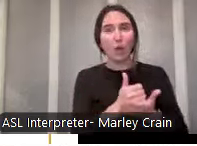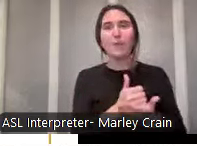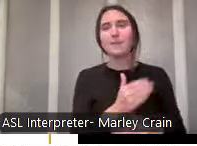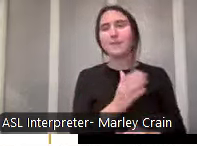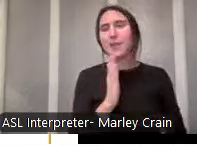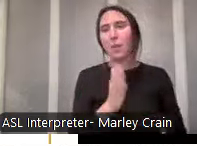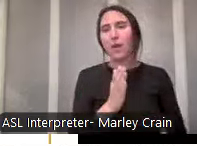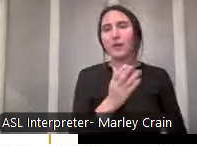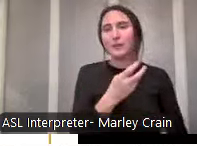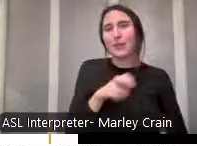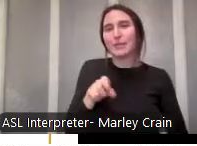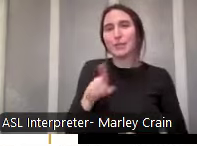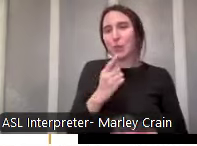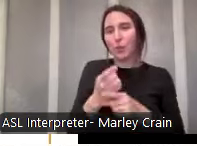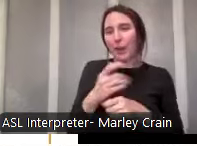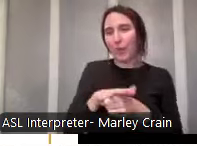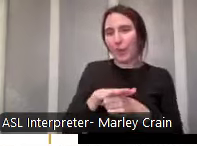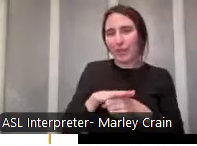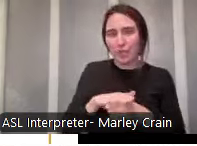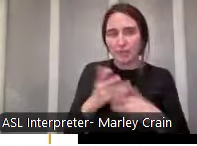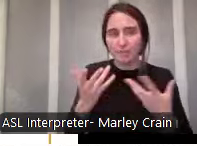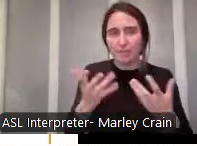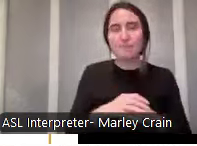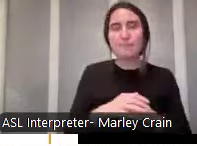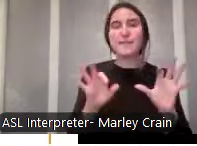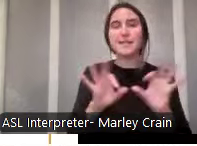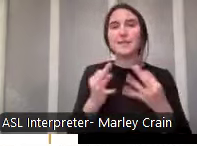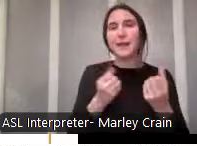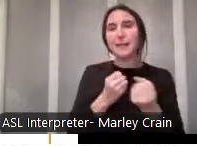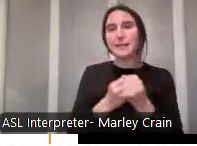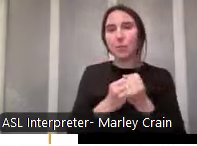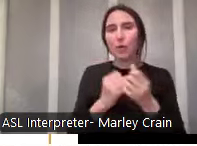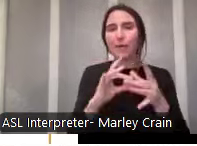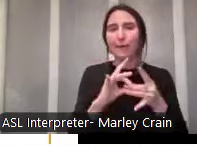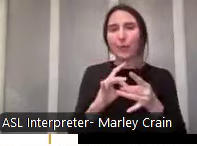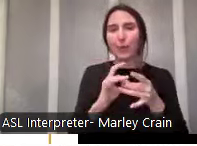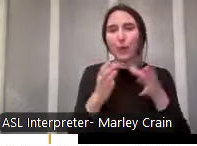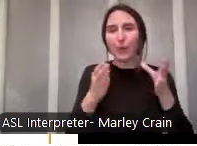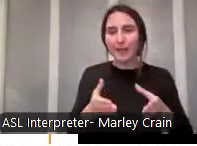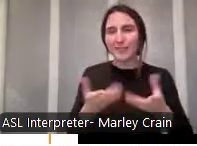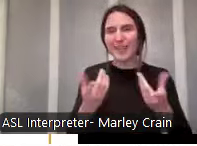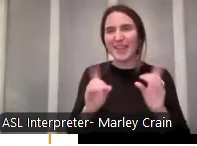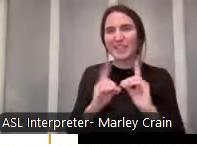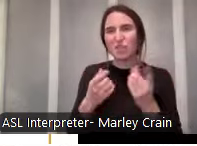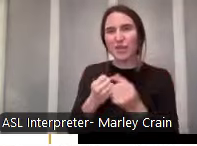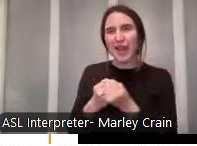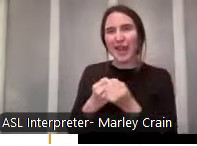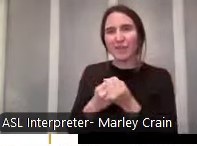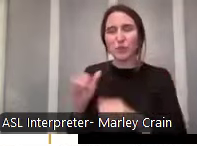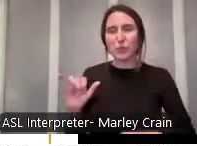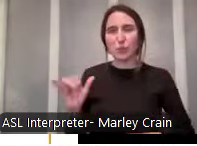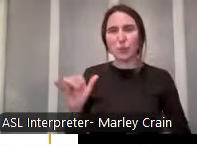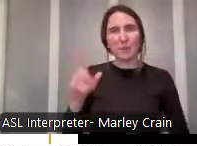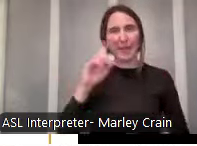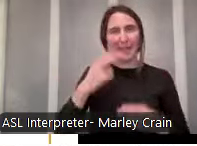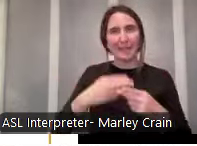place. There's family support coordinators and district family advocates, but I think there may be a different title now. But it's